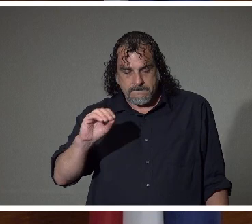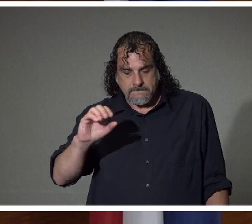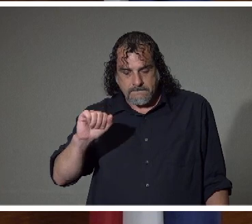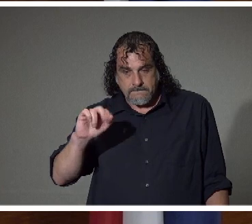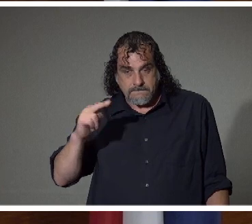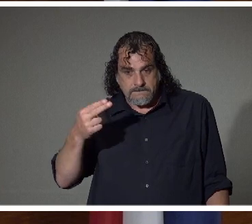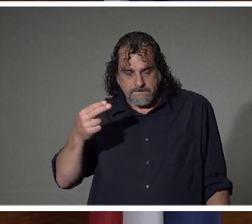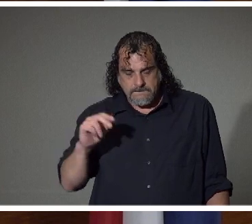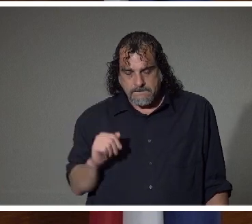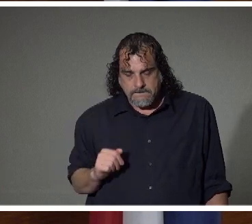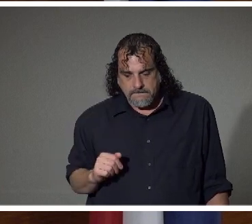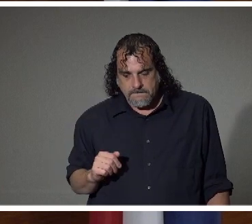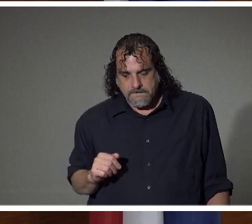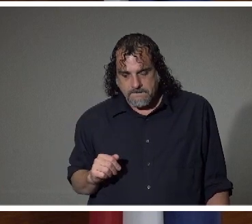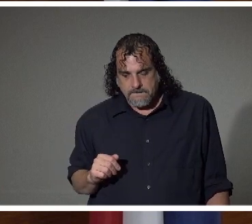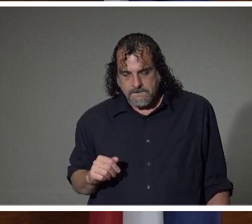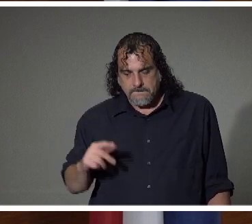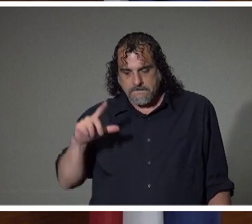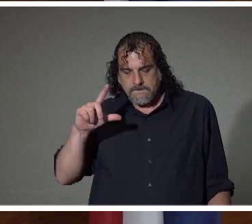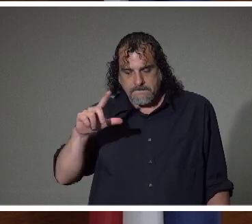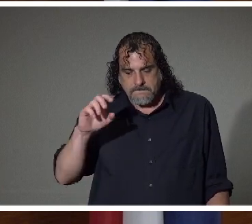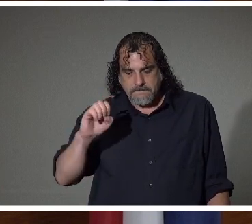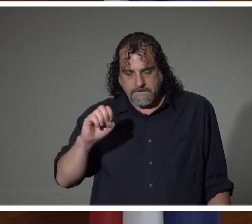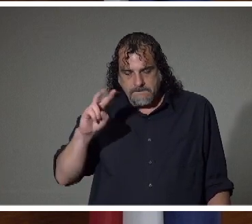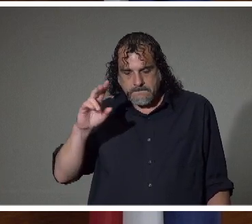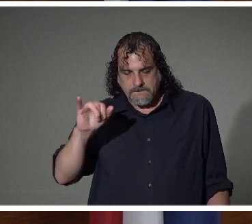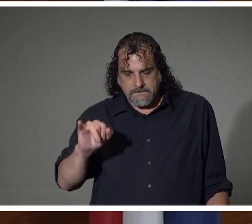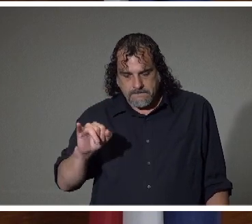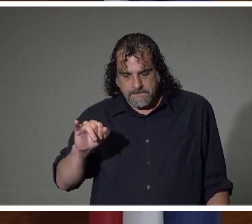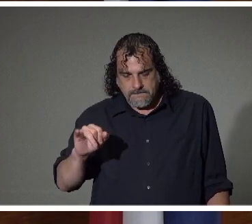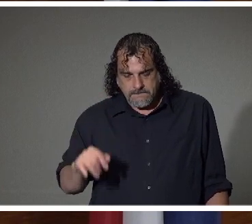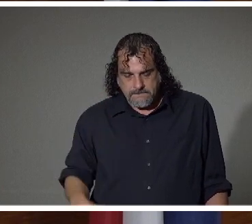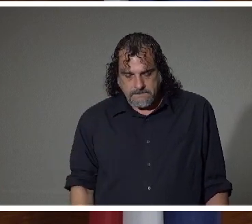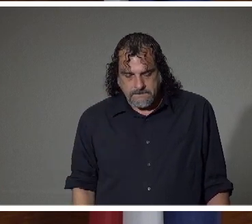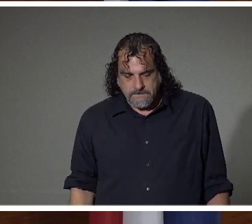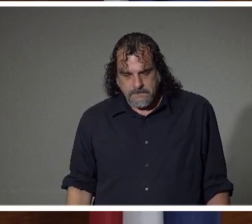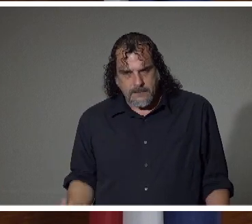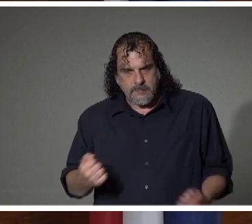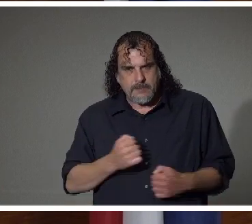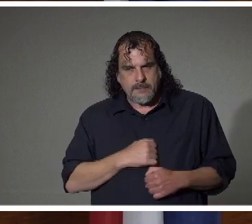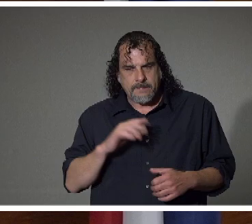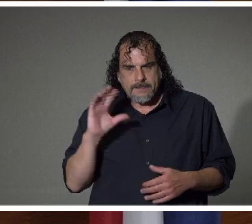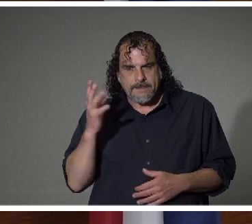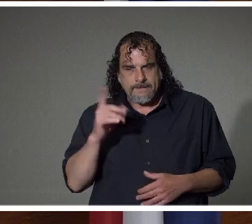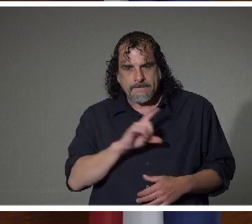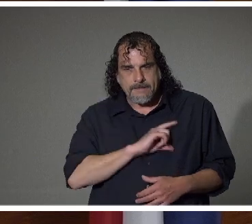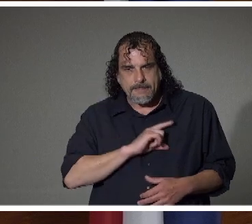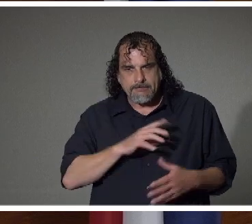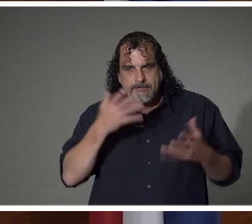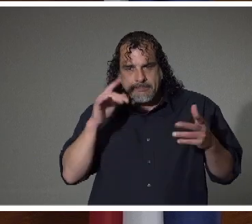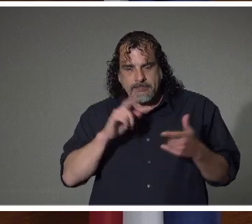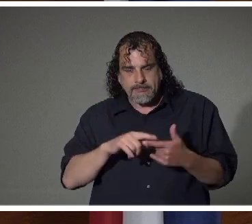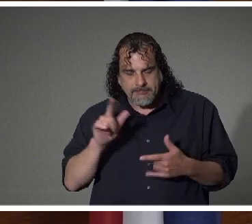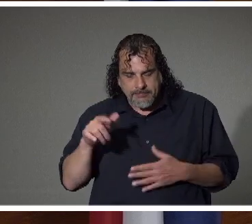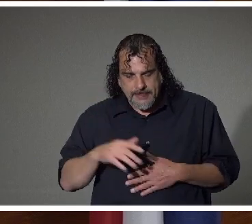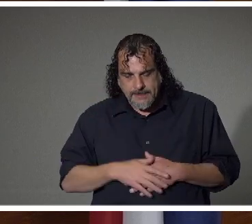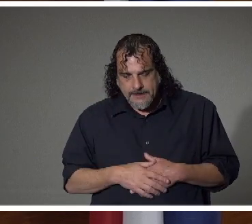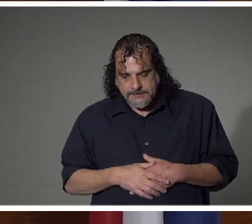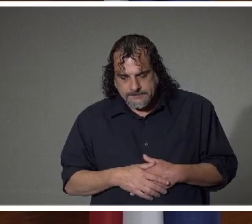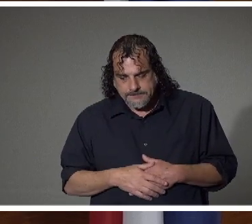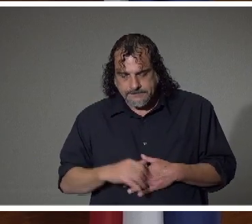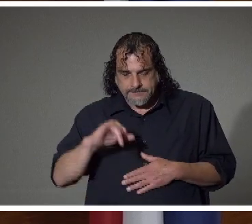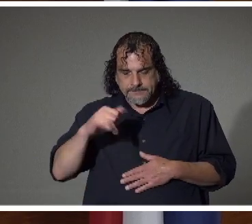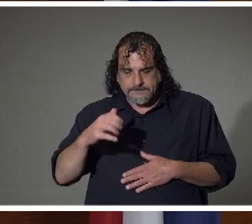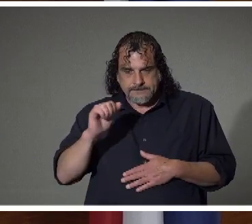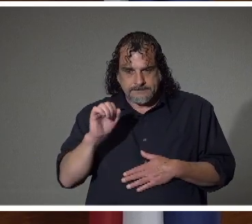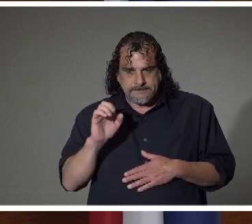Cook. Happy birthday to Levi Myers, who loves police cars, fire trucks, and construction equipment. Happy birthday to Jack